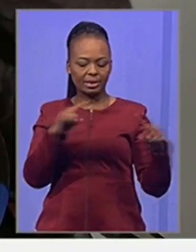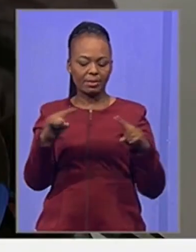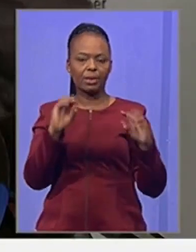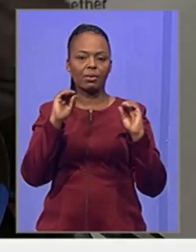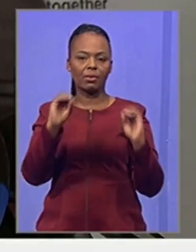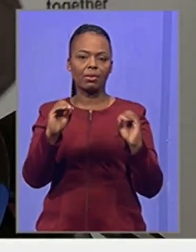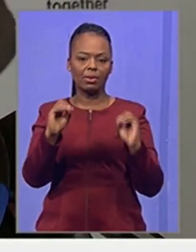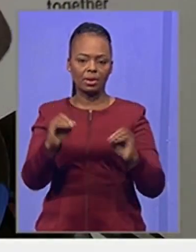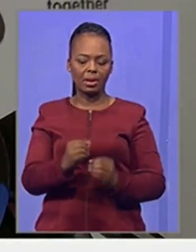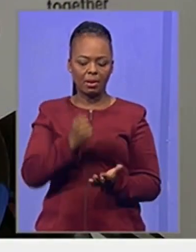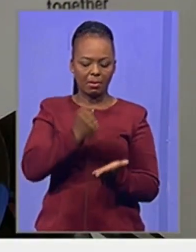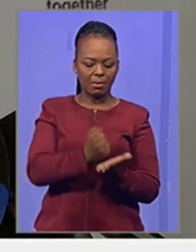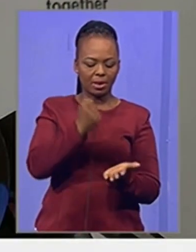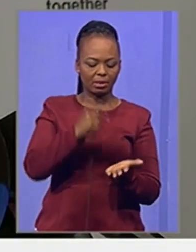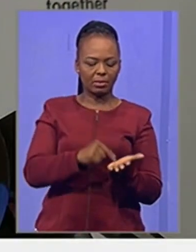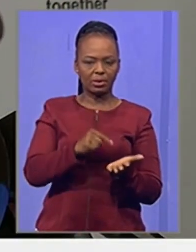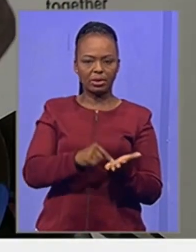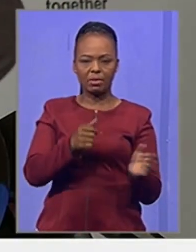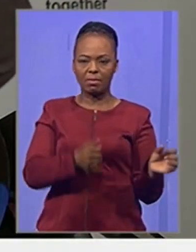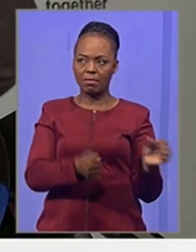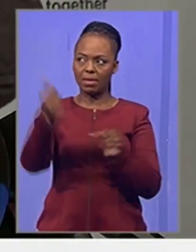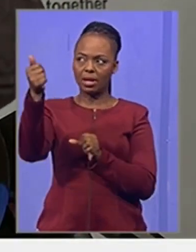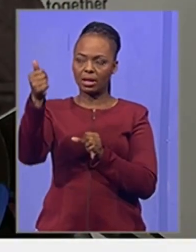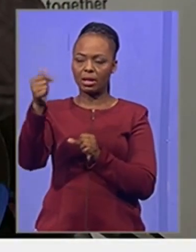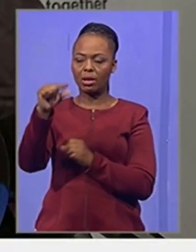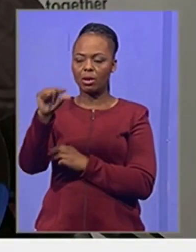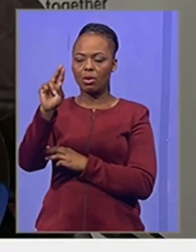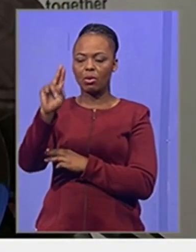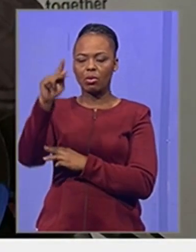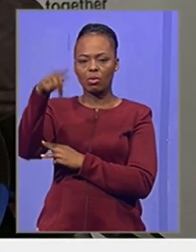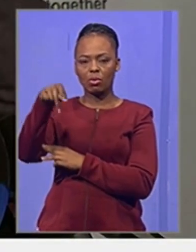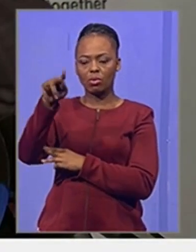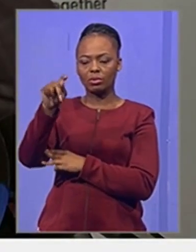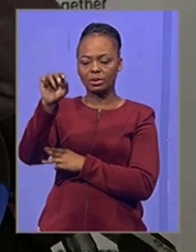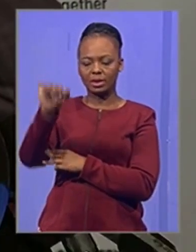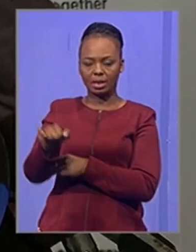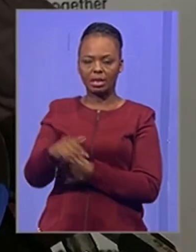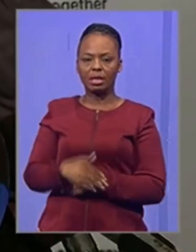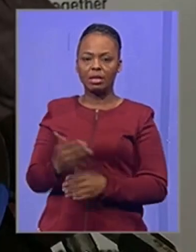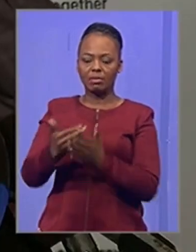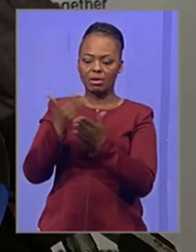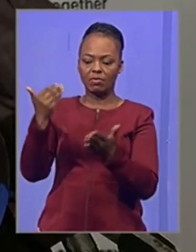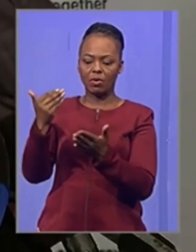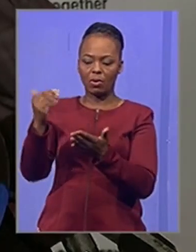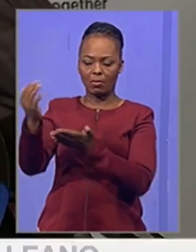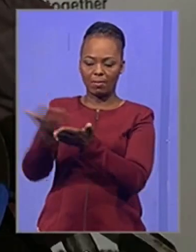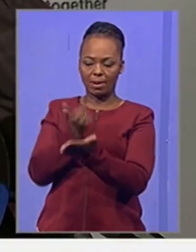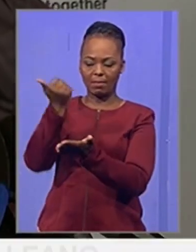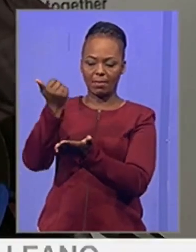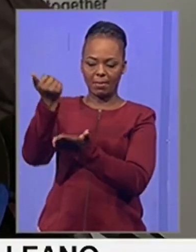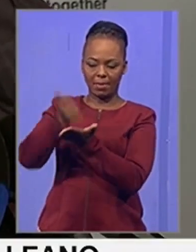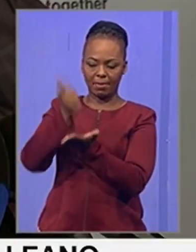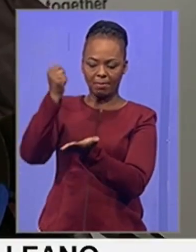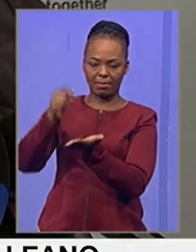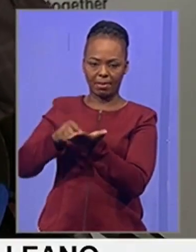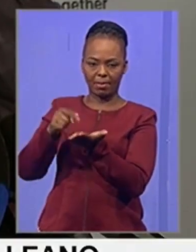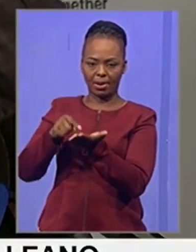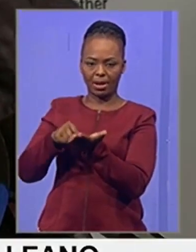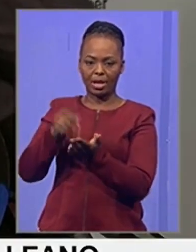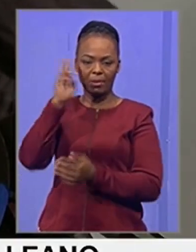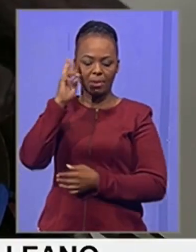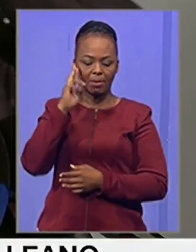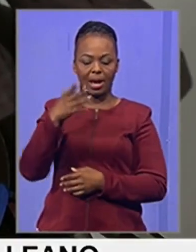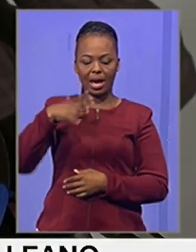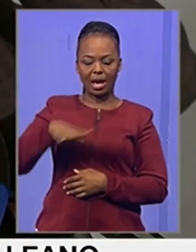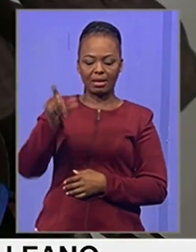our passport back to the Guptas. Before we take our passport back, remember I refused to give the other one a passport